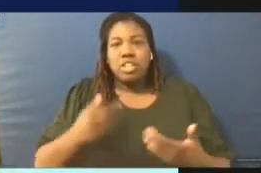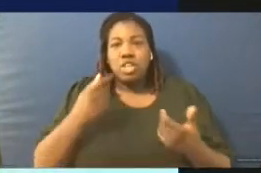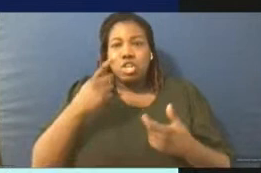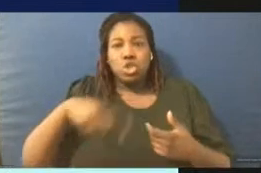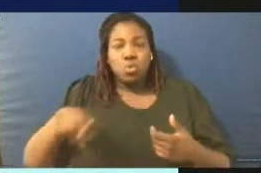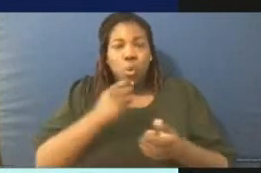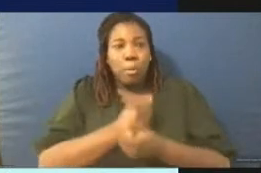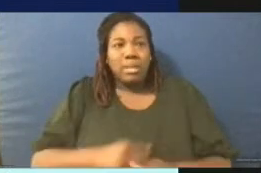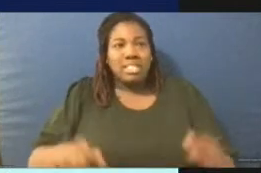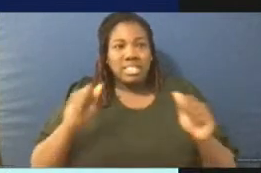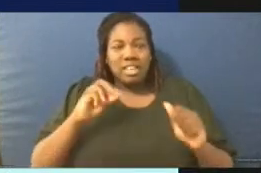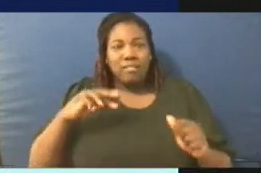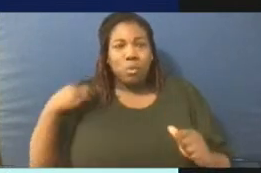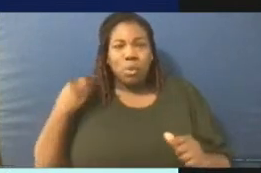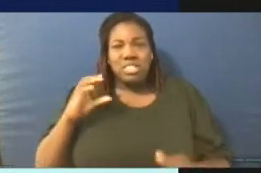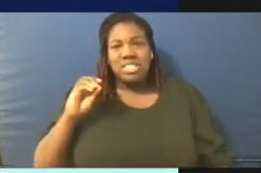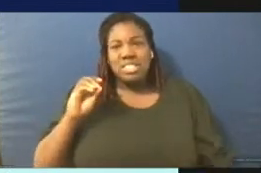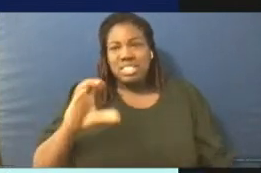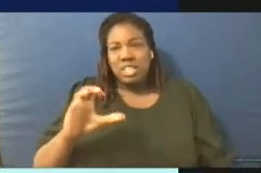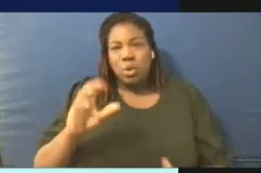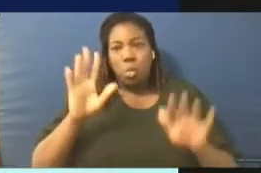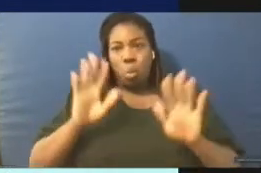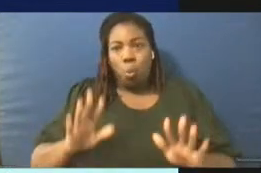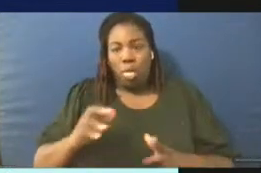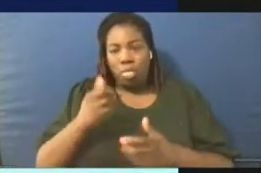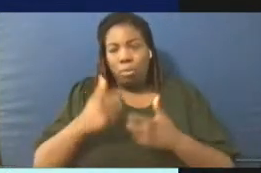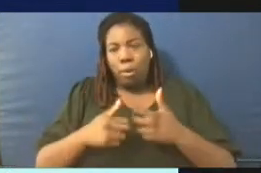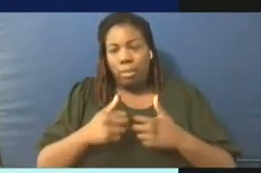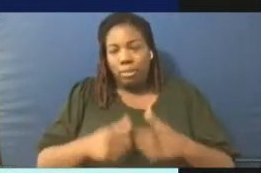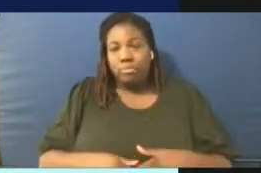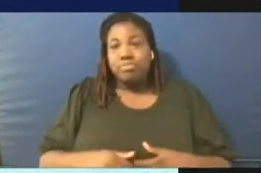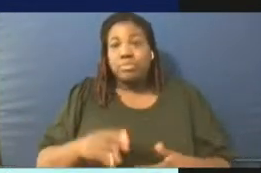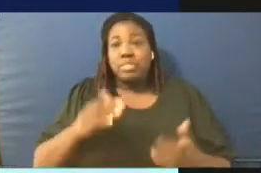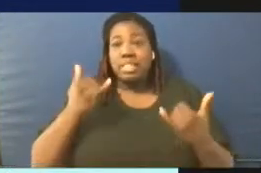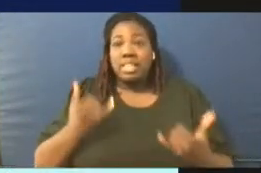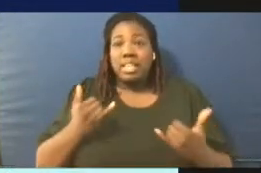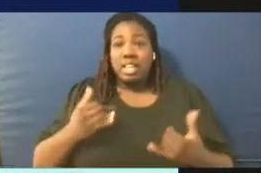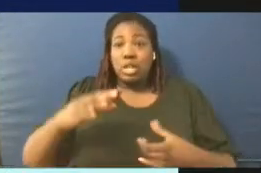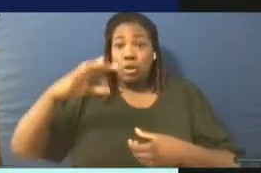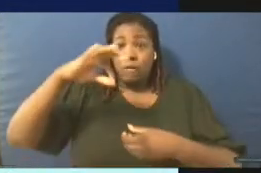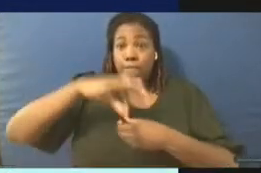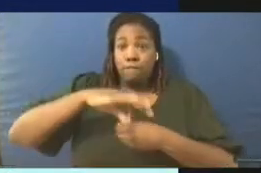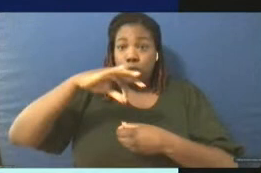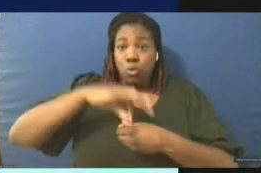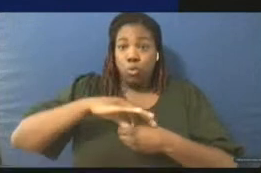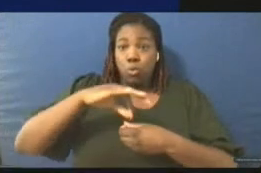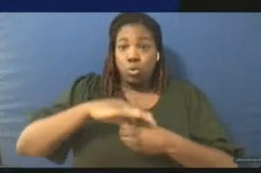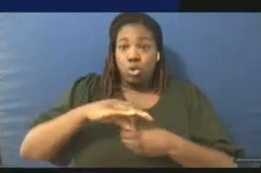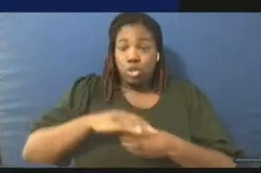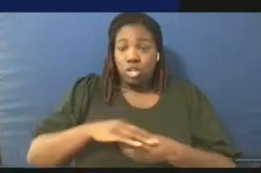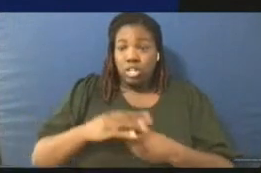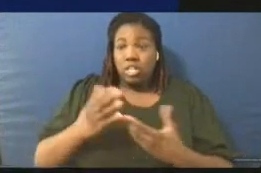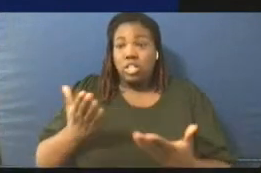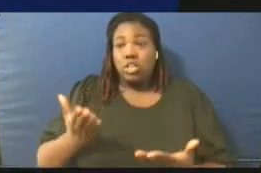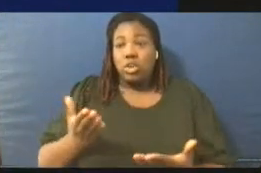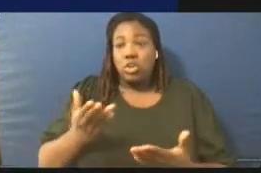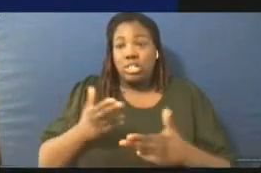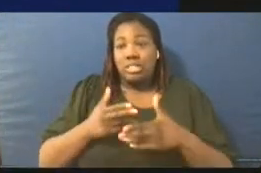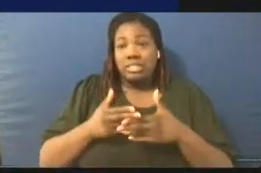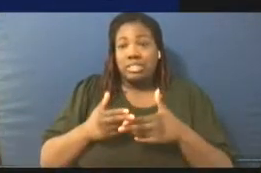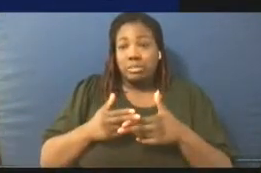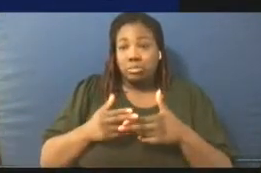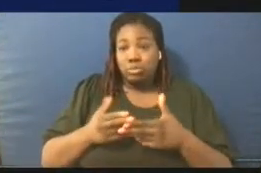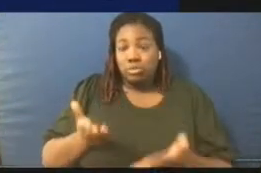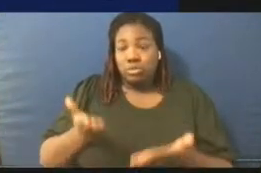weather issues there in DC. So we will turn now to voting on the slates of interim recommendations.